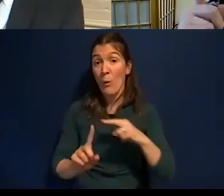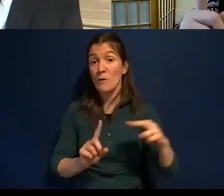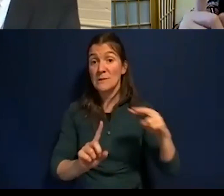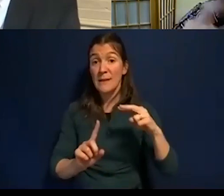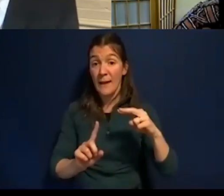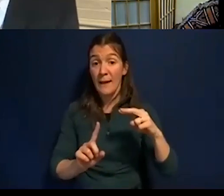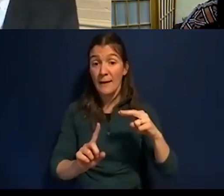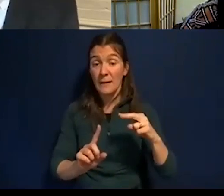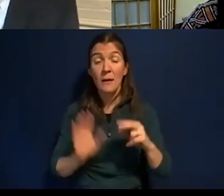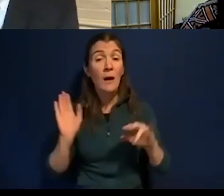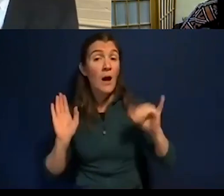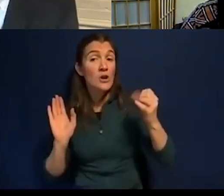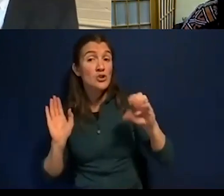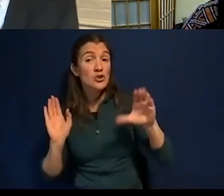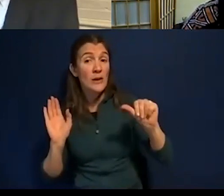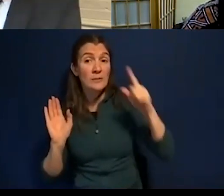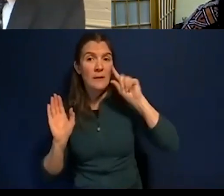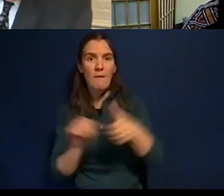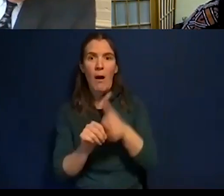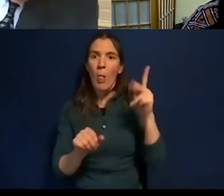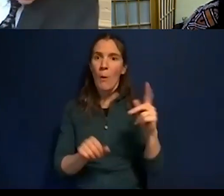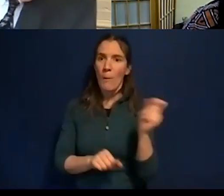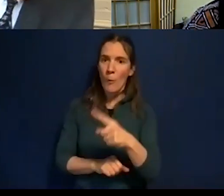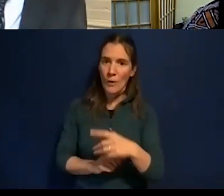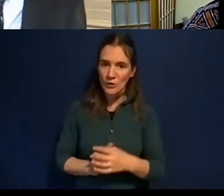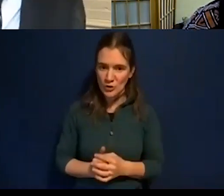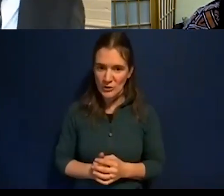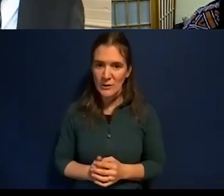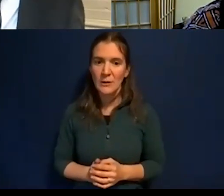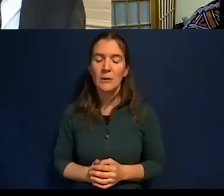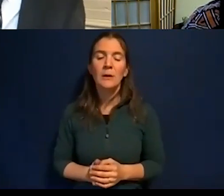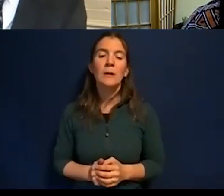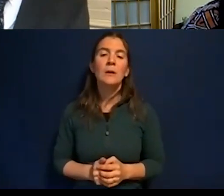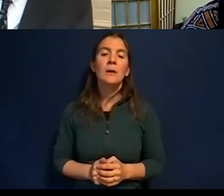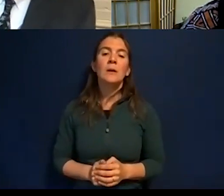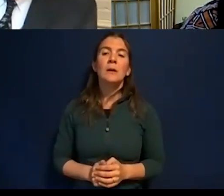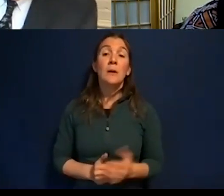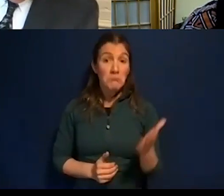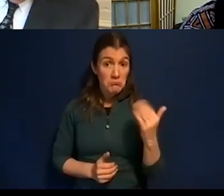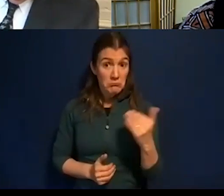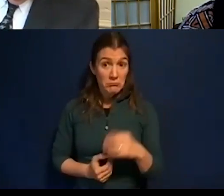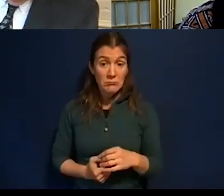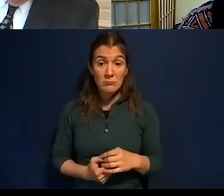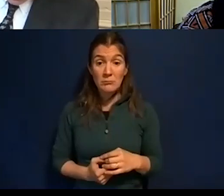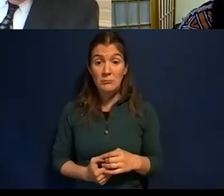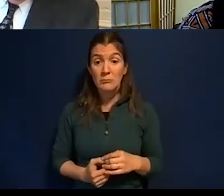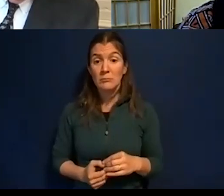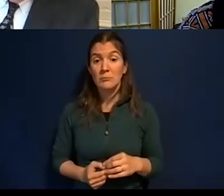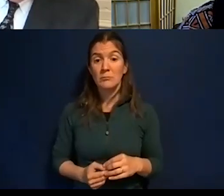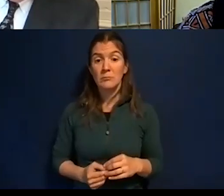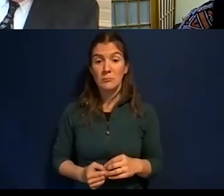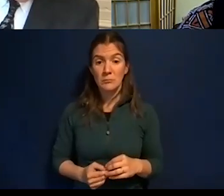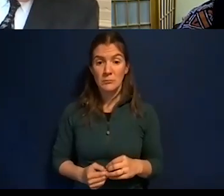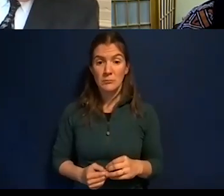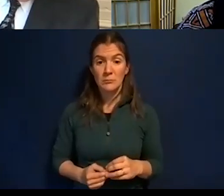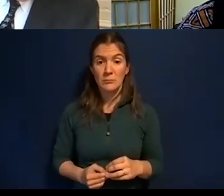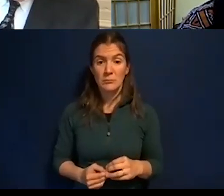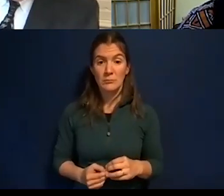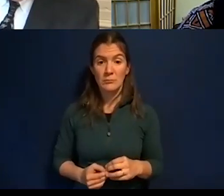I did have a follow-up question on that comment that you made, Liz. Please. Which was,